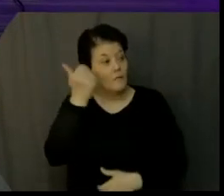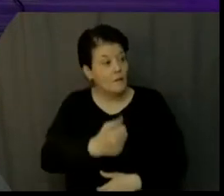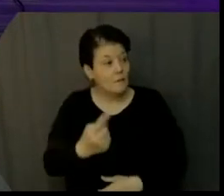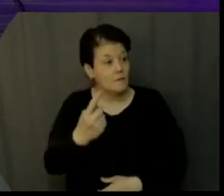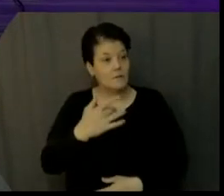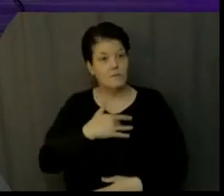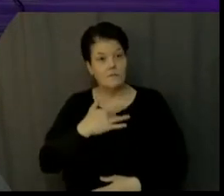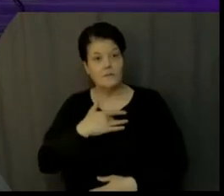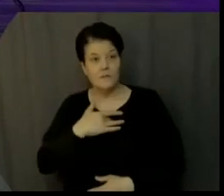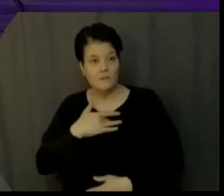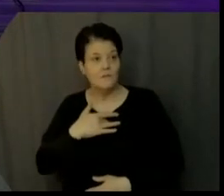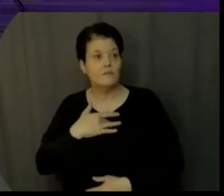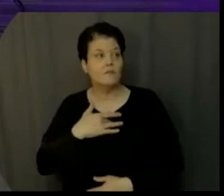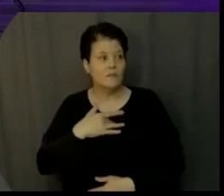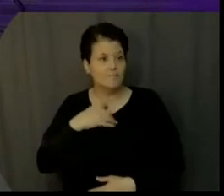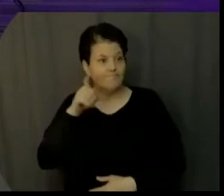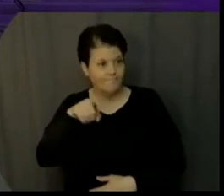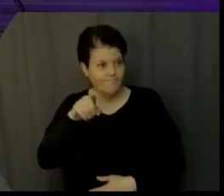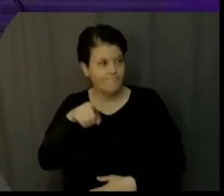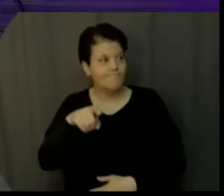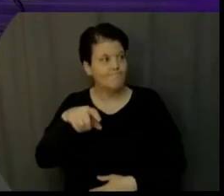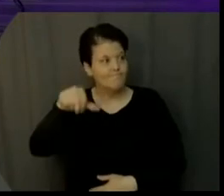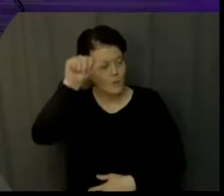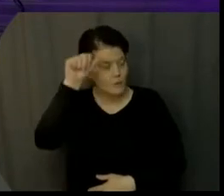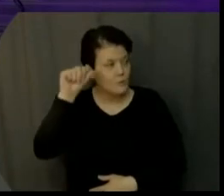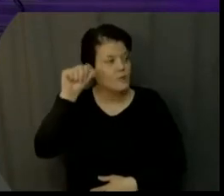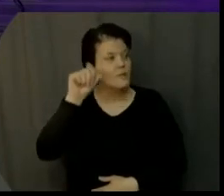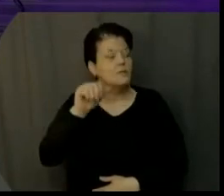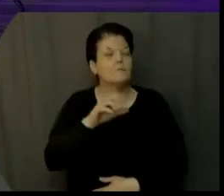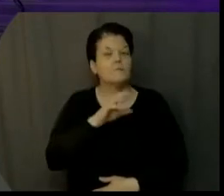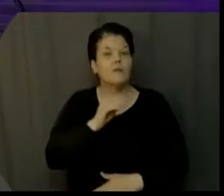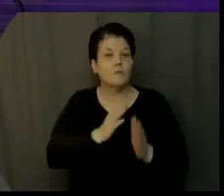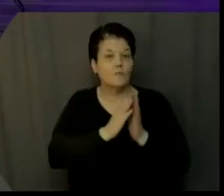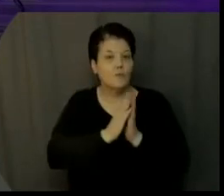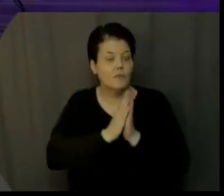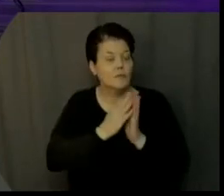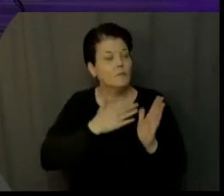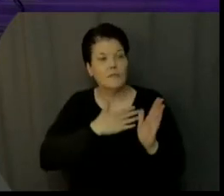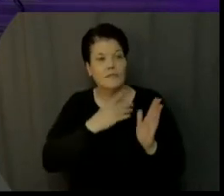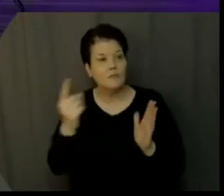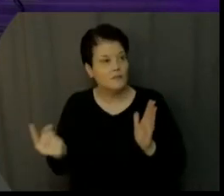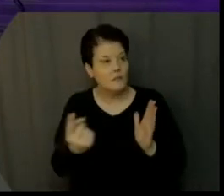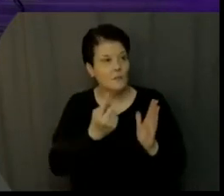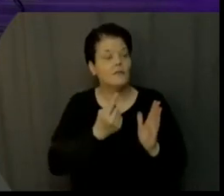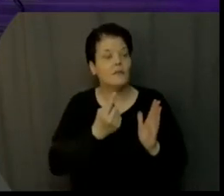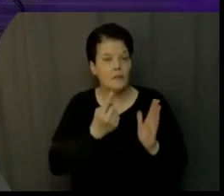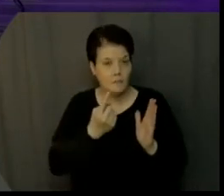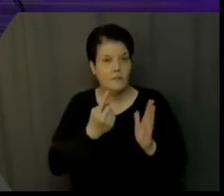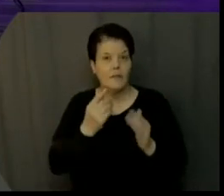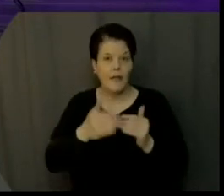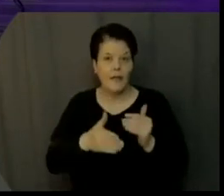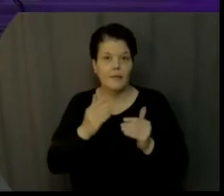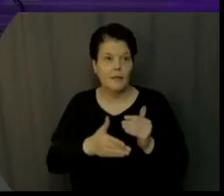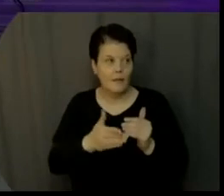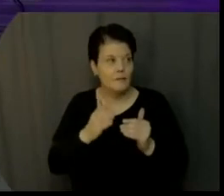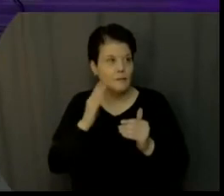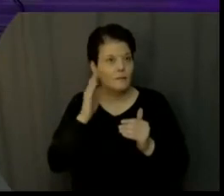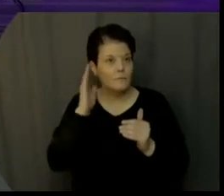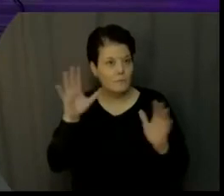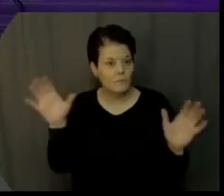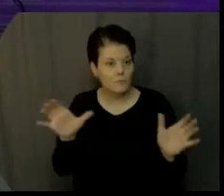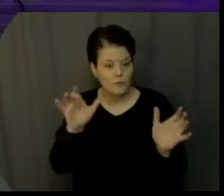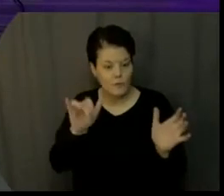would like to be anointed and prayed over, you can come on up and we'll do that. Lord, we love